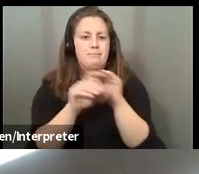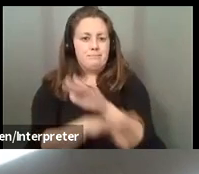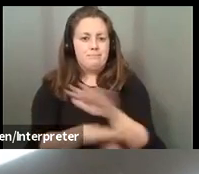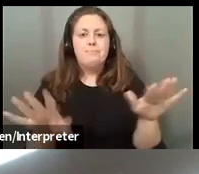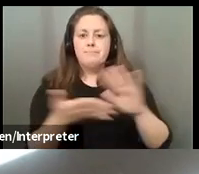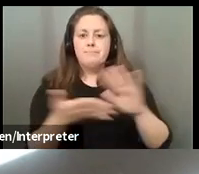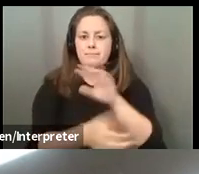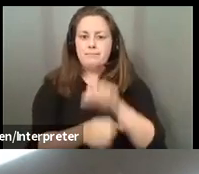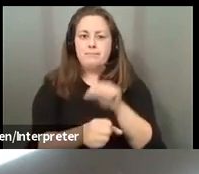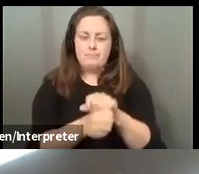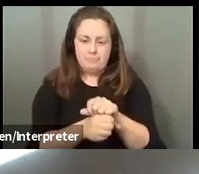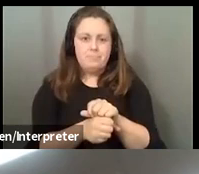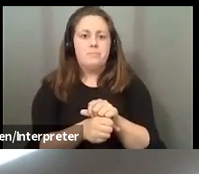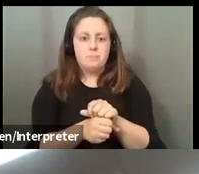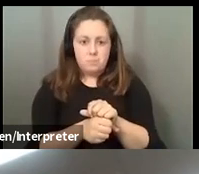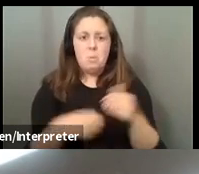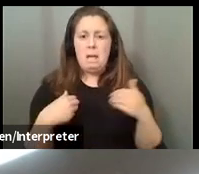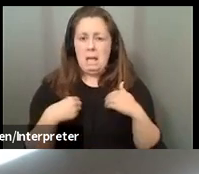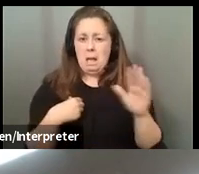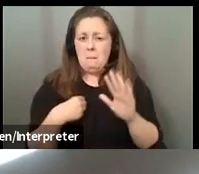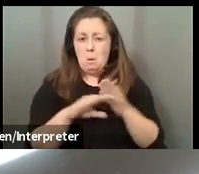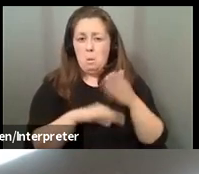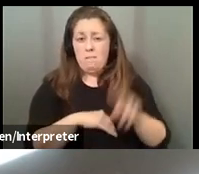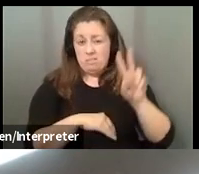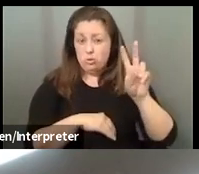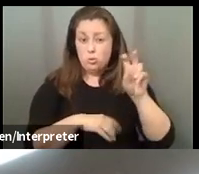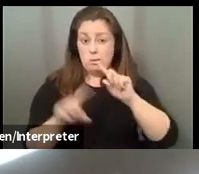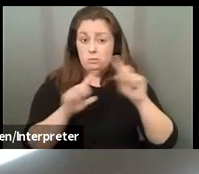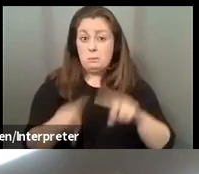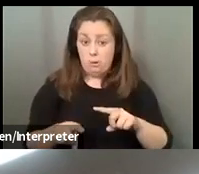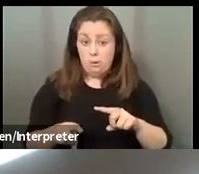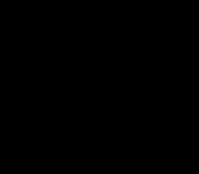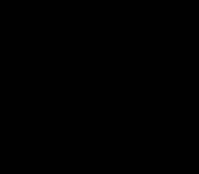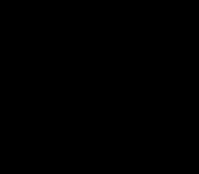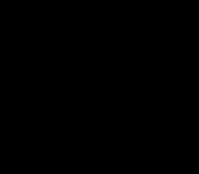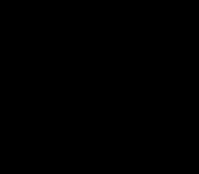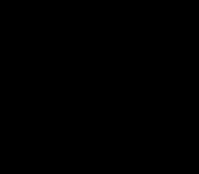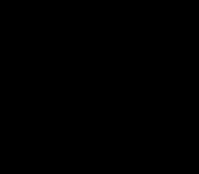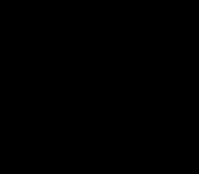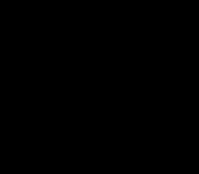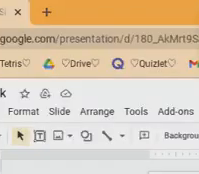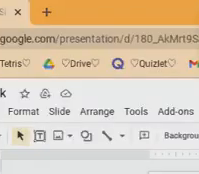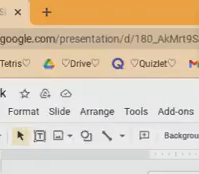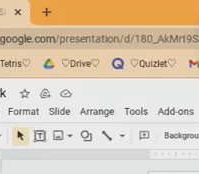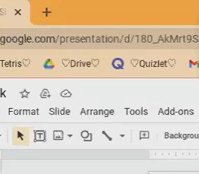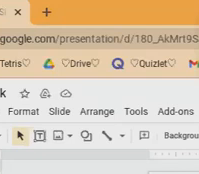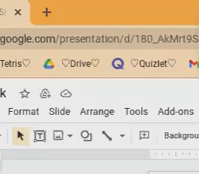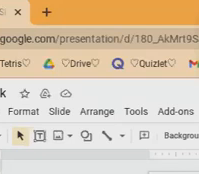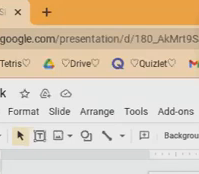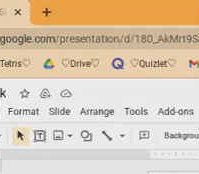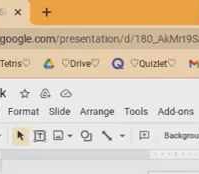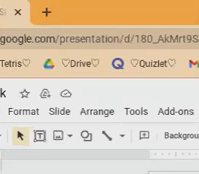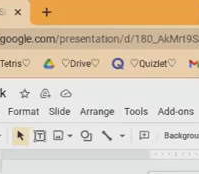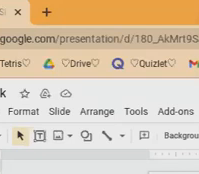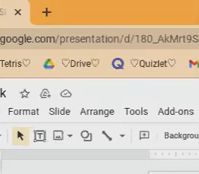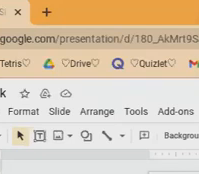school. We had a little over 200 responses, I think. Malia's gonna share her screen. So this is